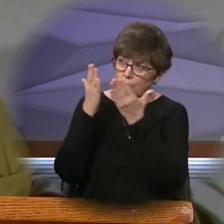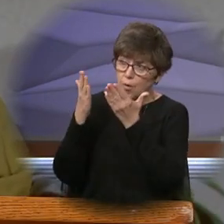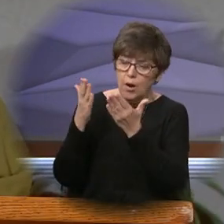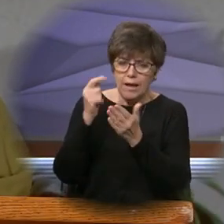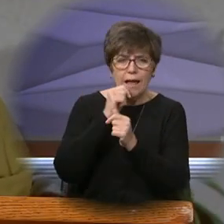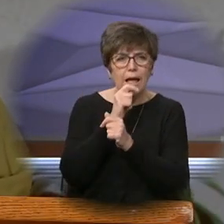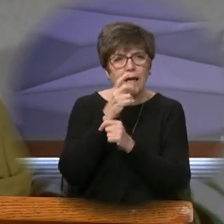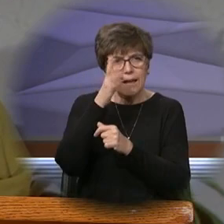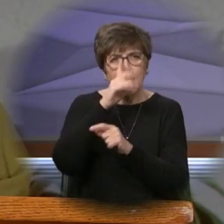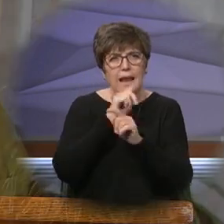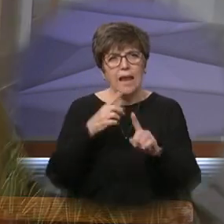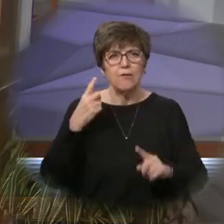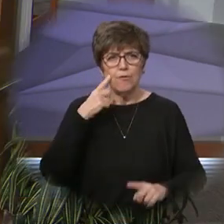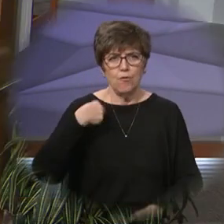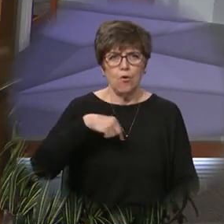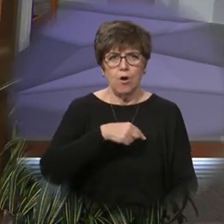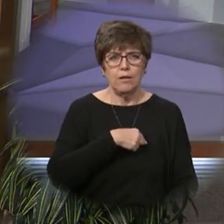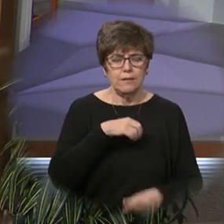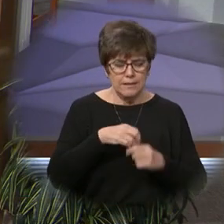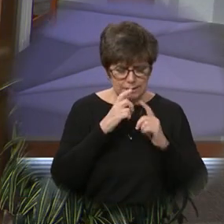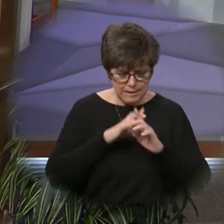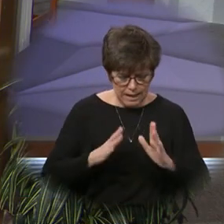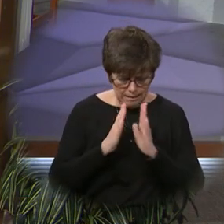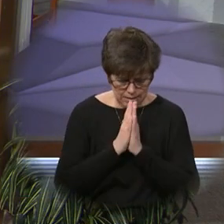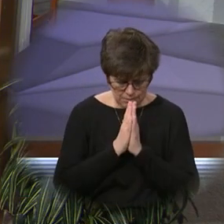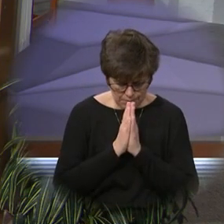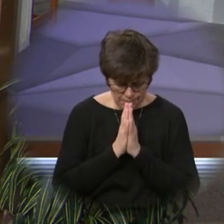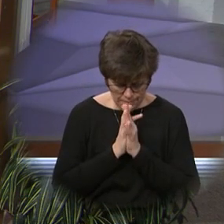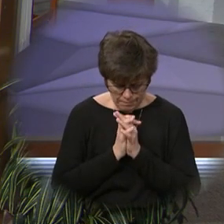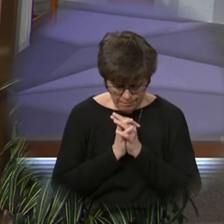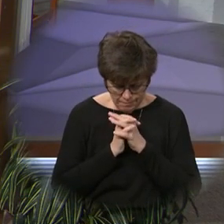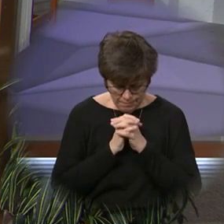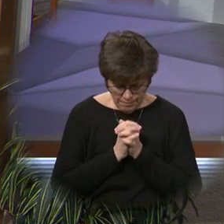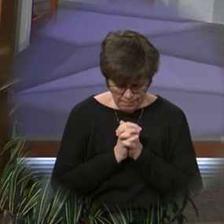now offer in silence.